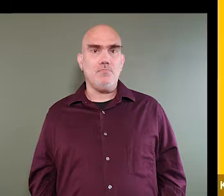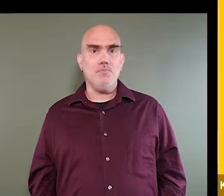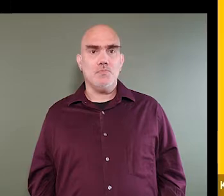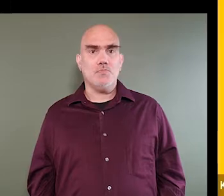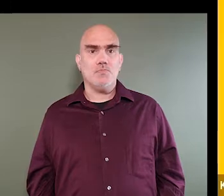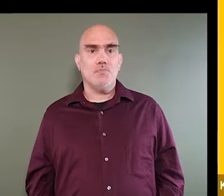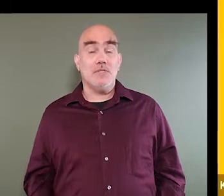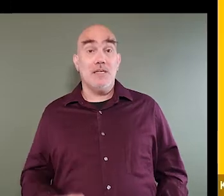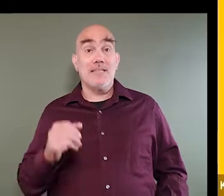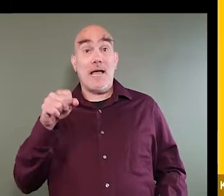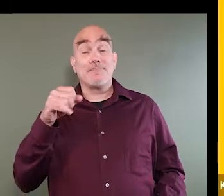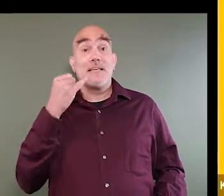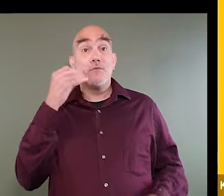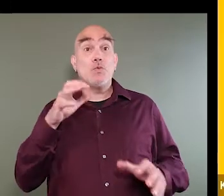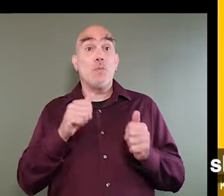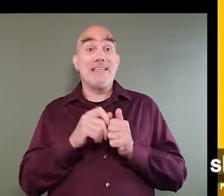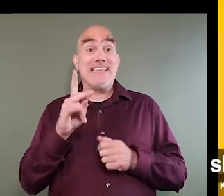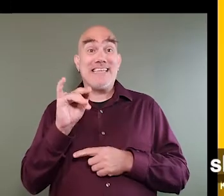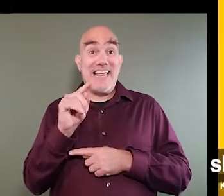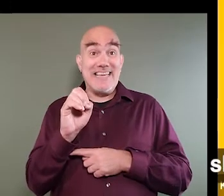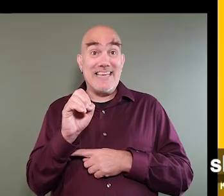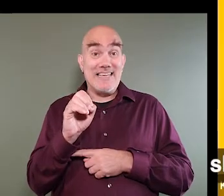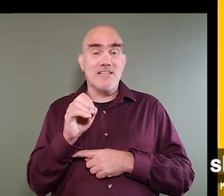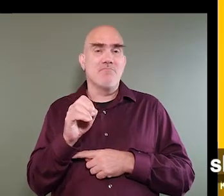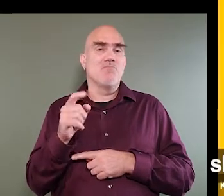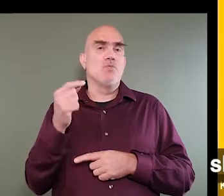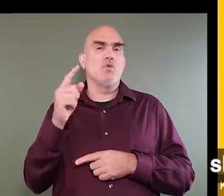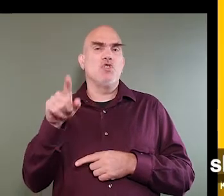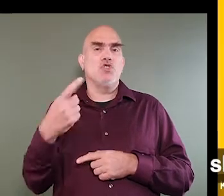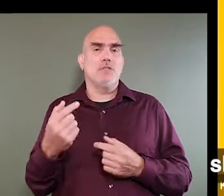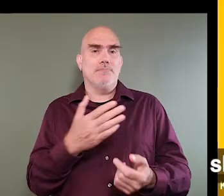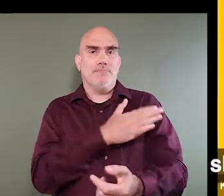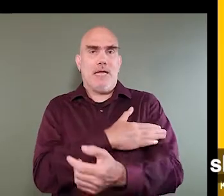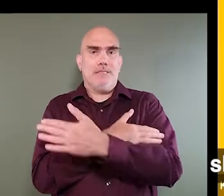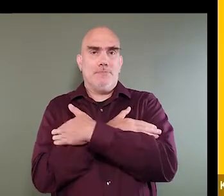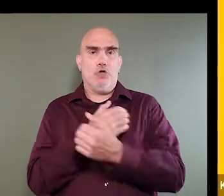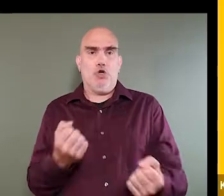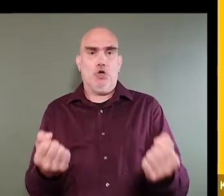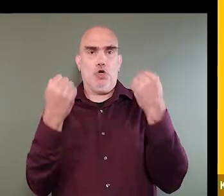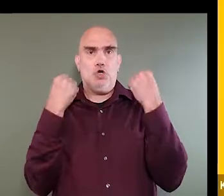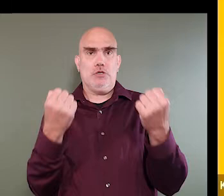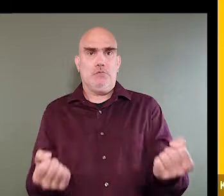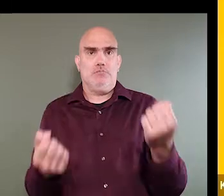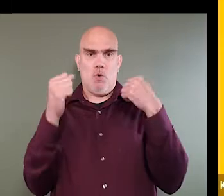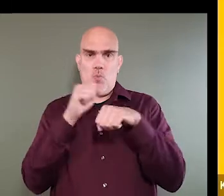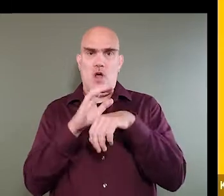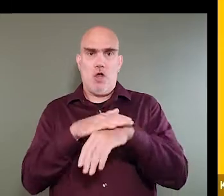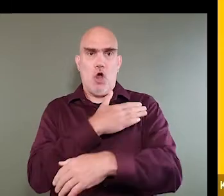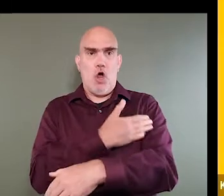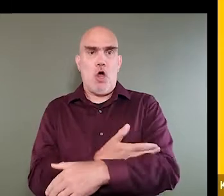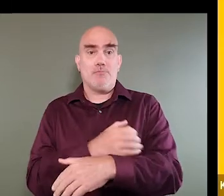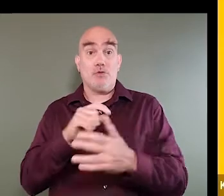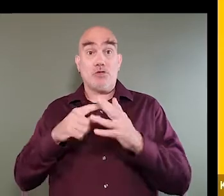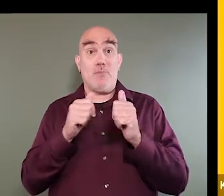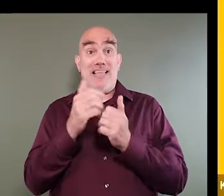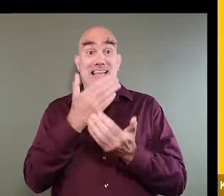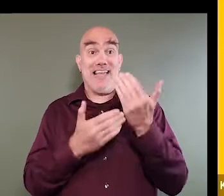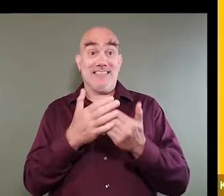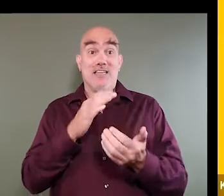Yeah. If you're doing it with Katie, she's going to be doing just the bicep curls, working on them arms. So starting with her